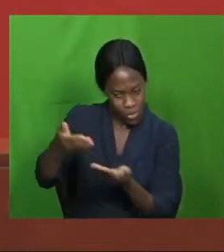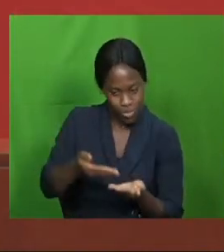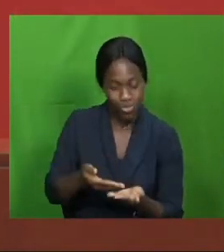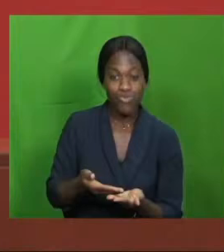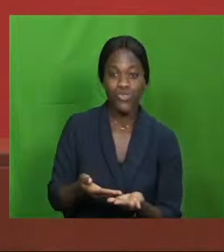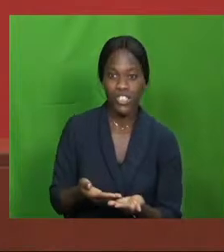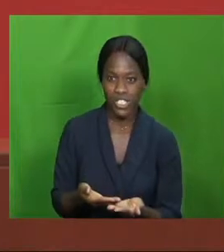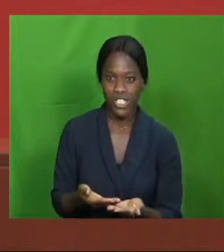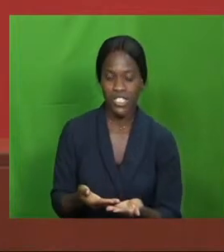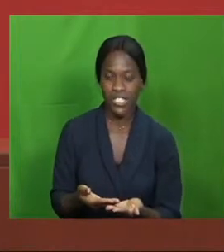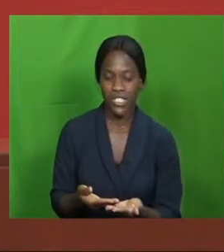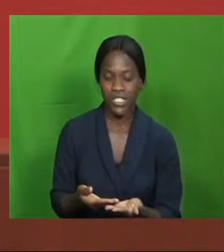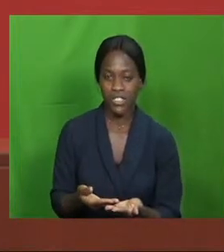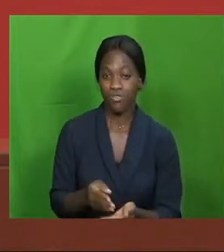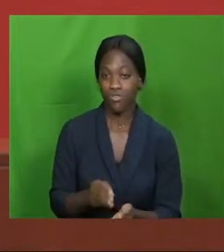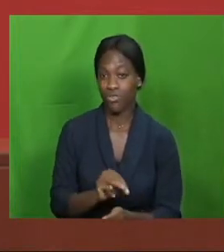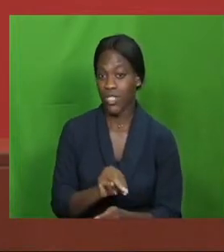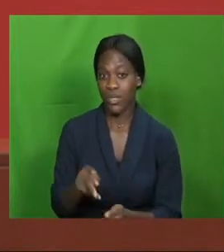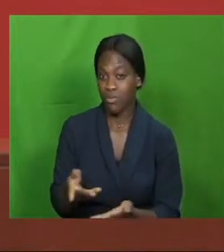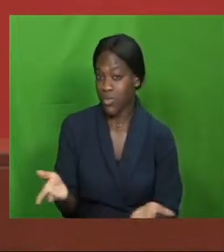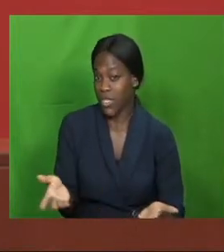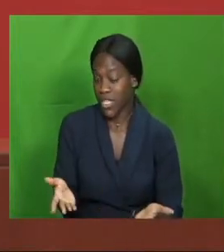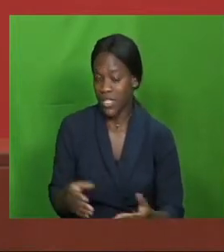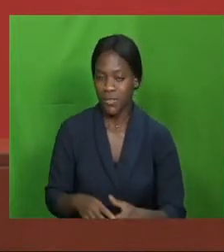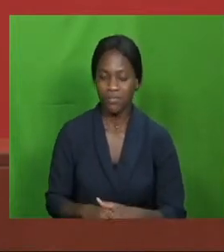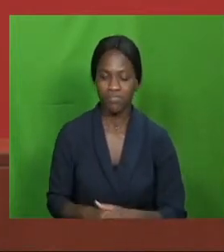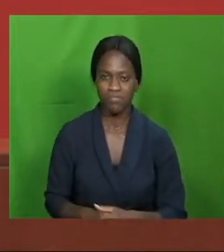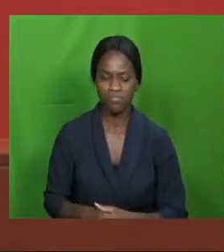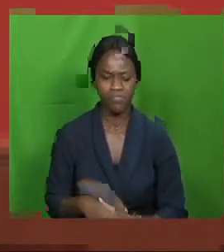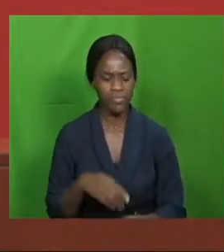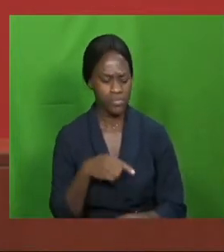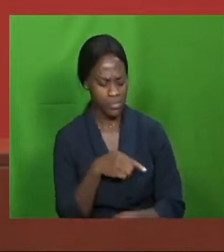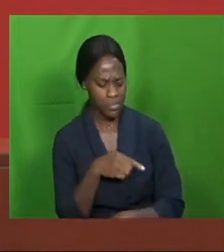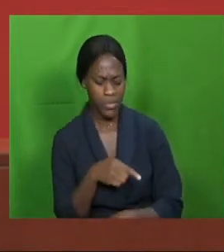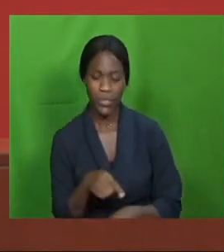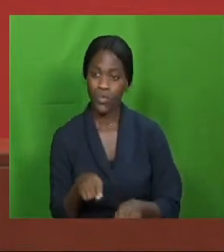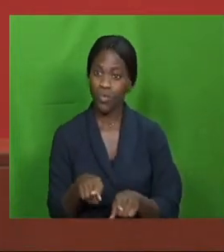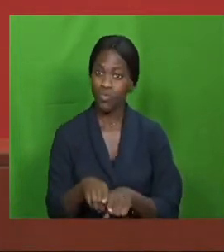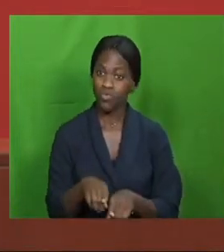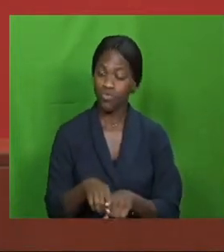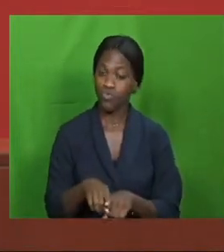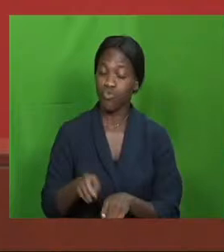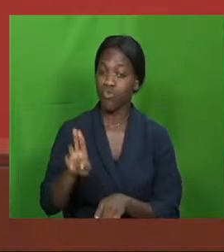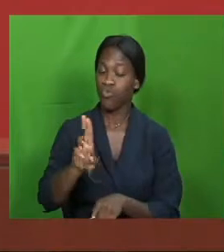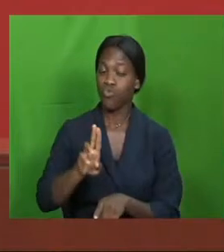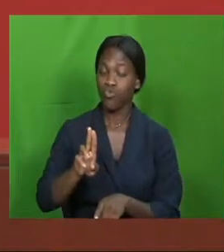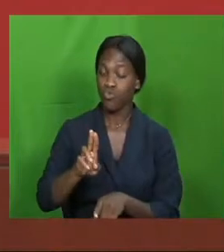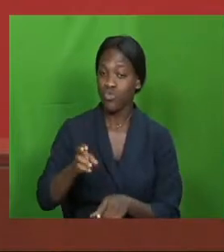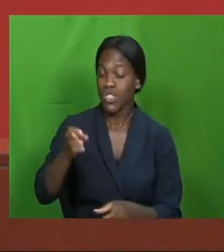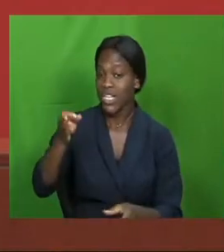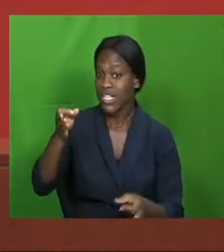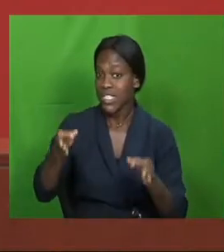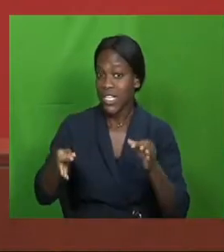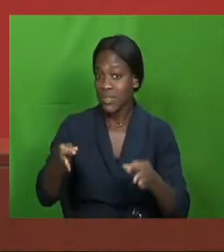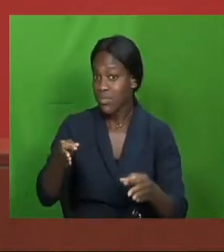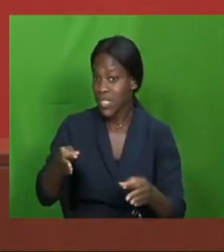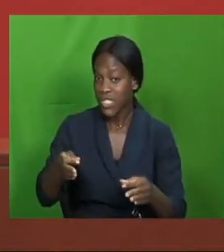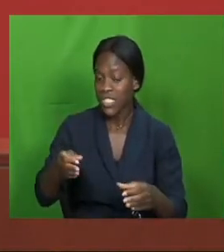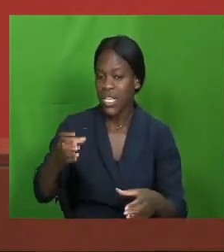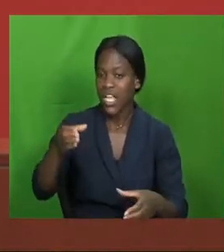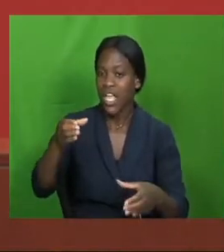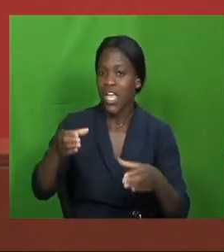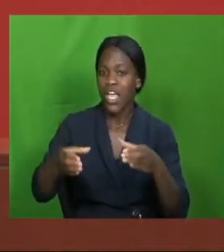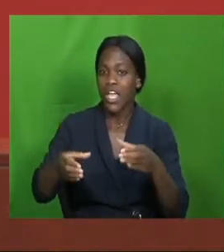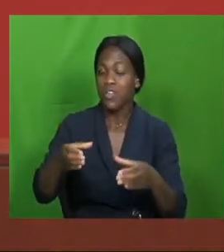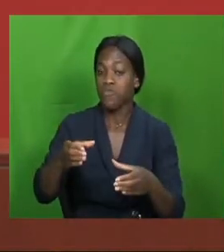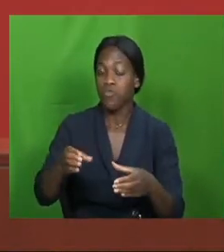The Minority Leader also relied on the statement in the judgment of the Court of Appeal in the case of